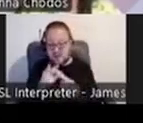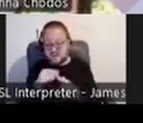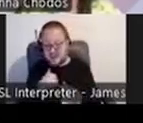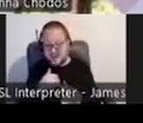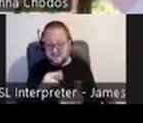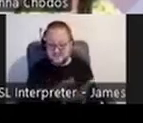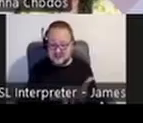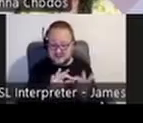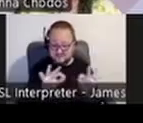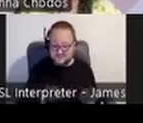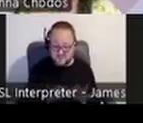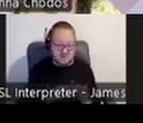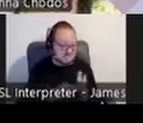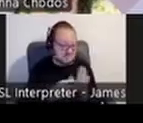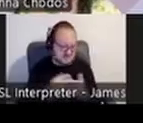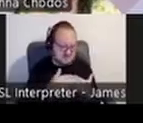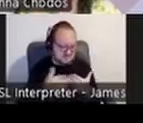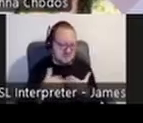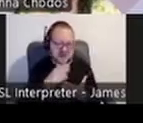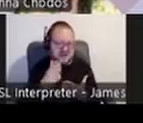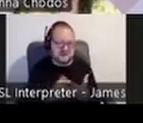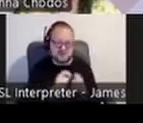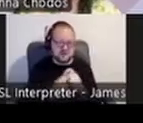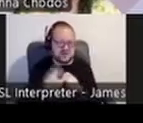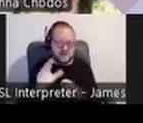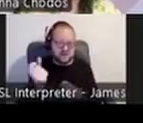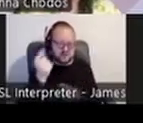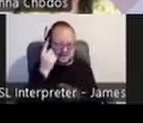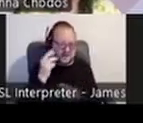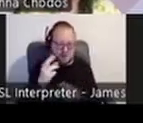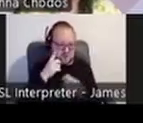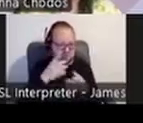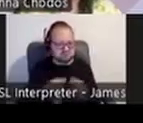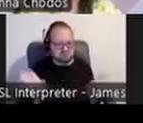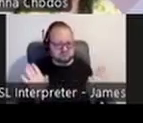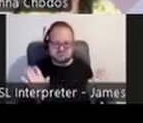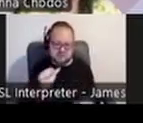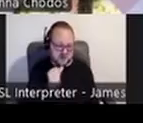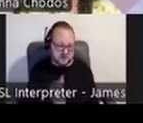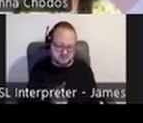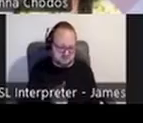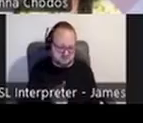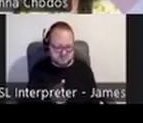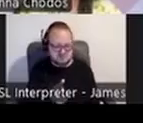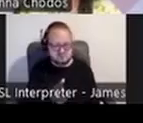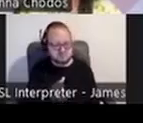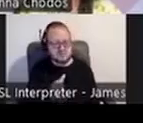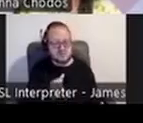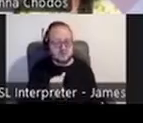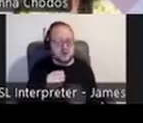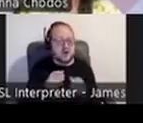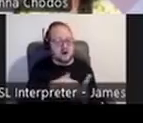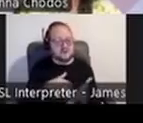their understanding or update their information. But often a clinic or a hospital will have a policy that actually is